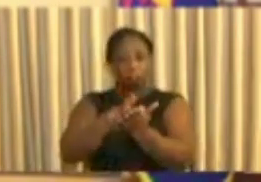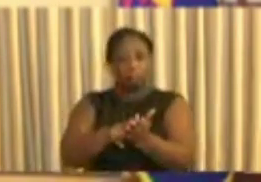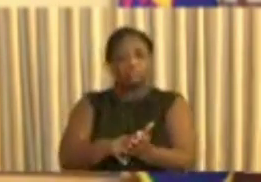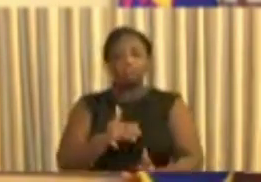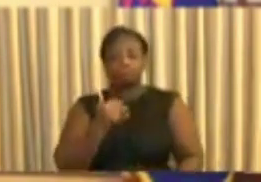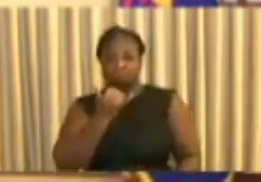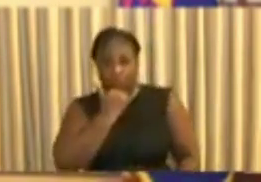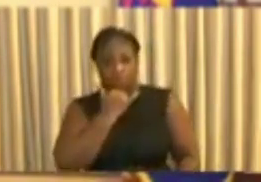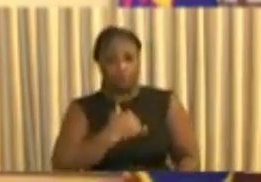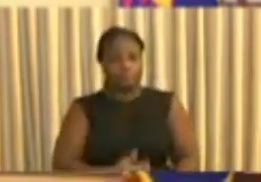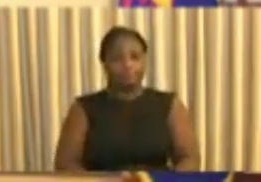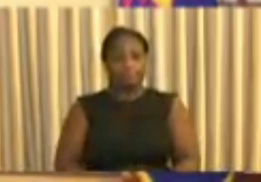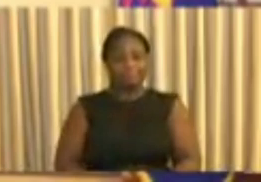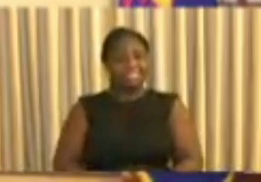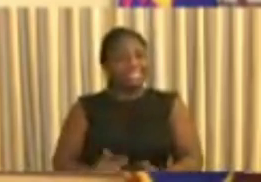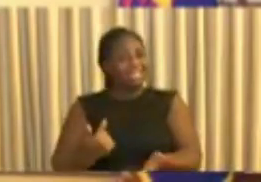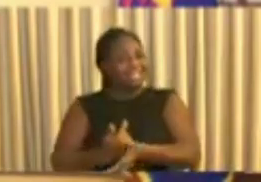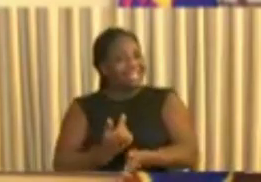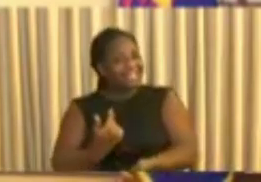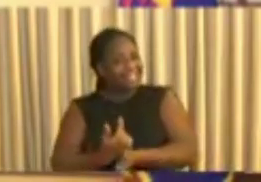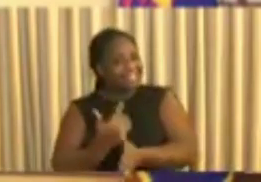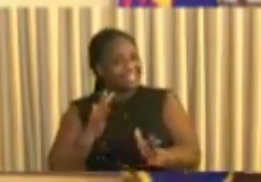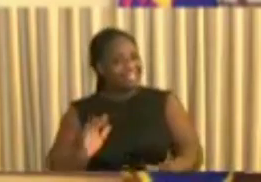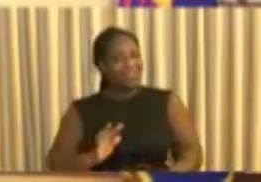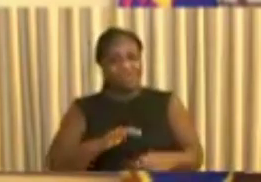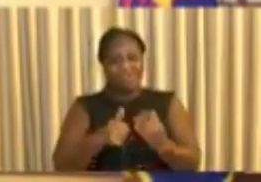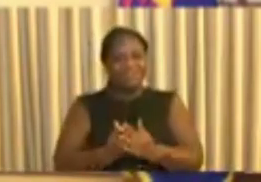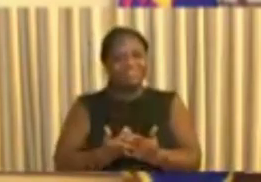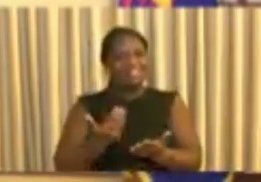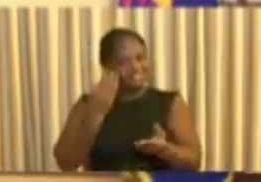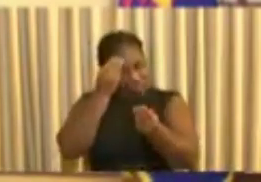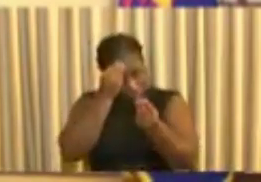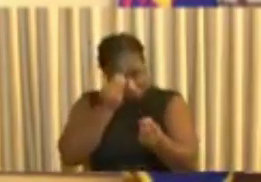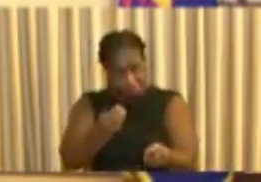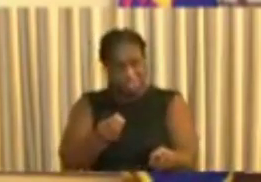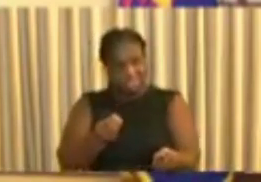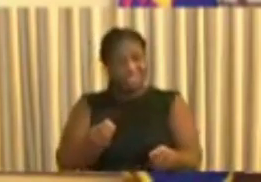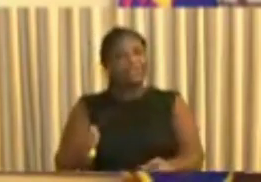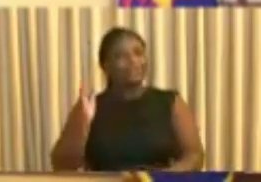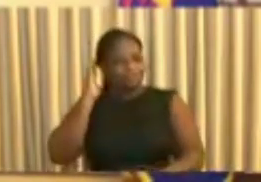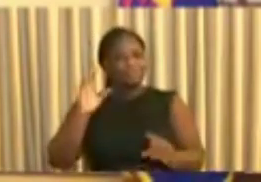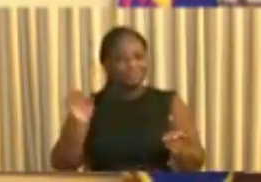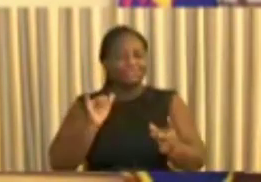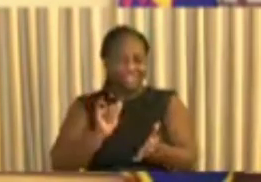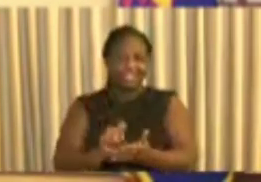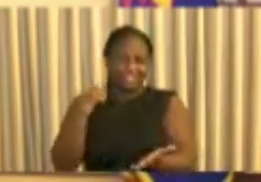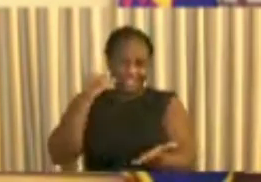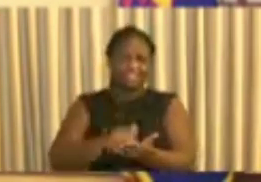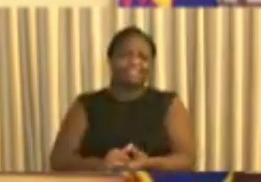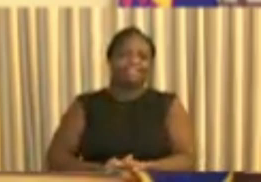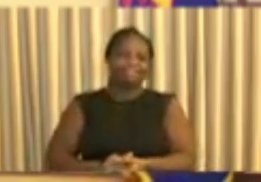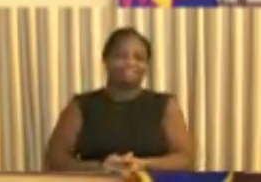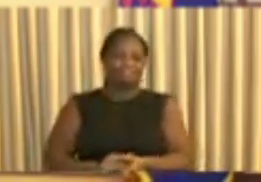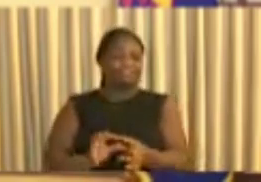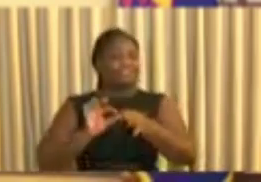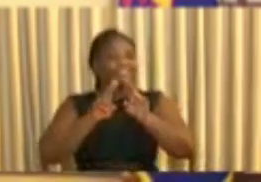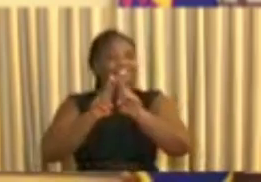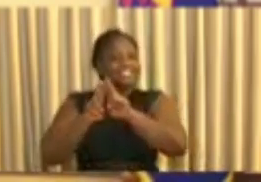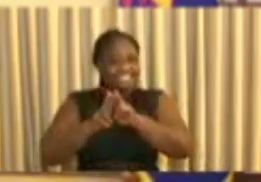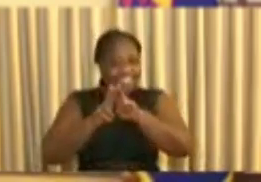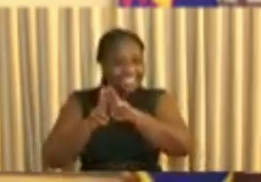wrong. Ghanaians always rise up to the occasion, and we will do so again.